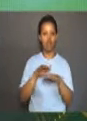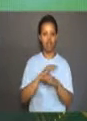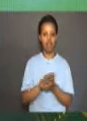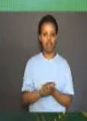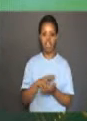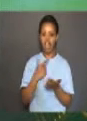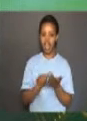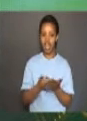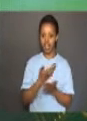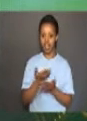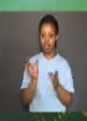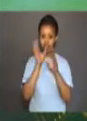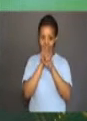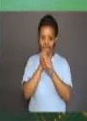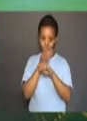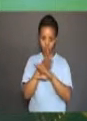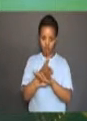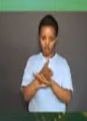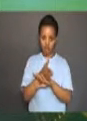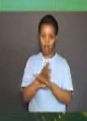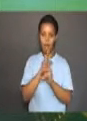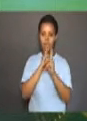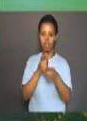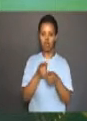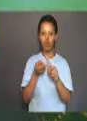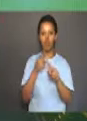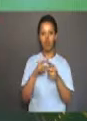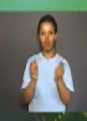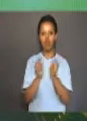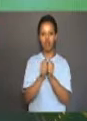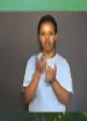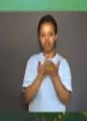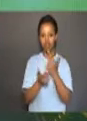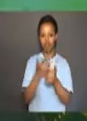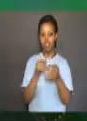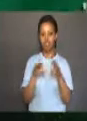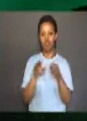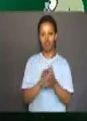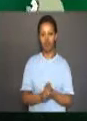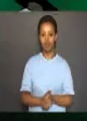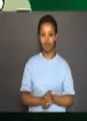have completed this, share your answer with your classmates.